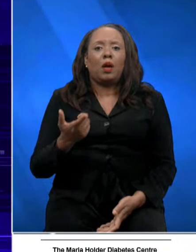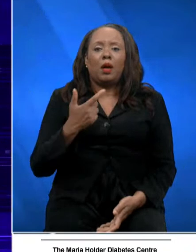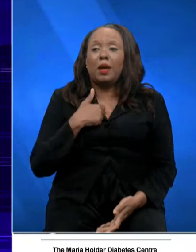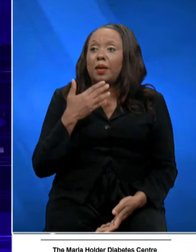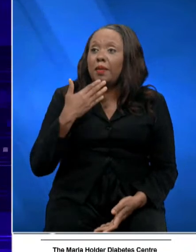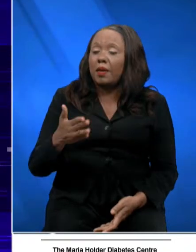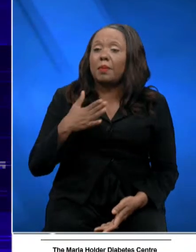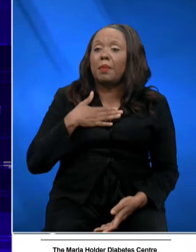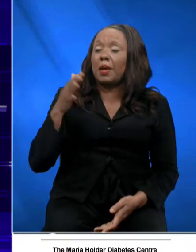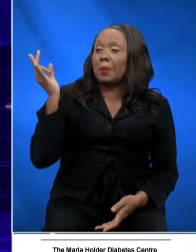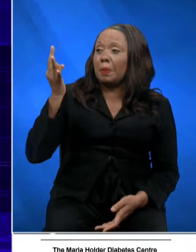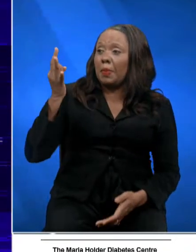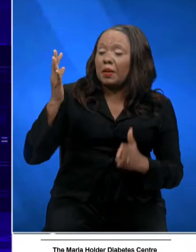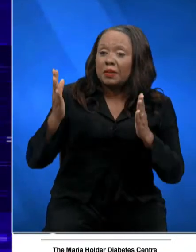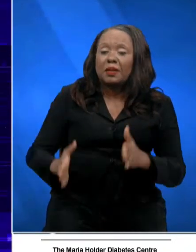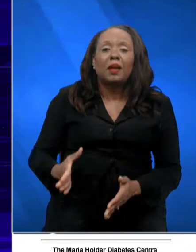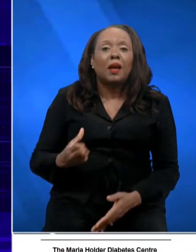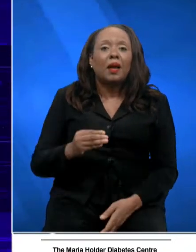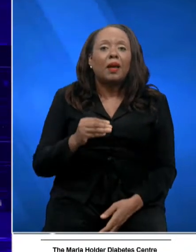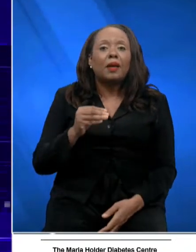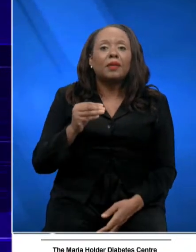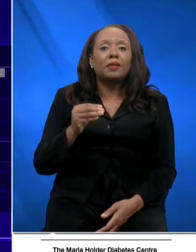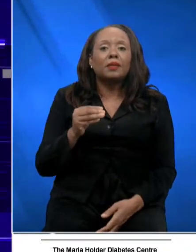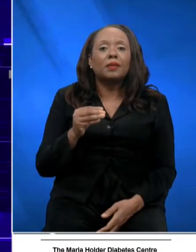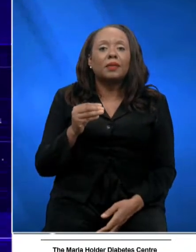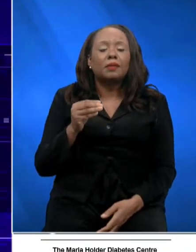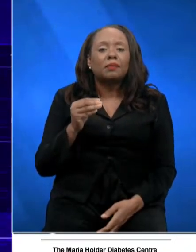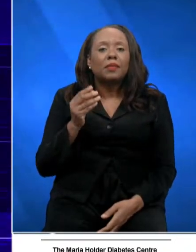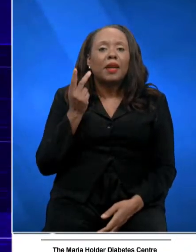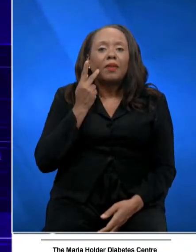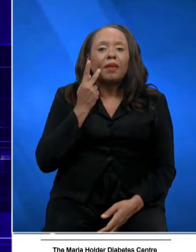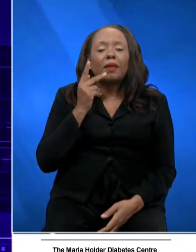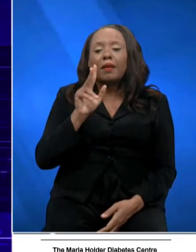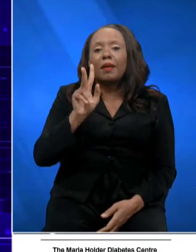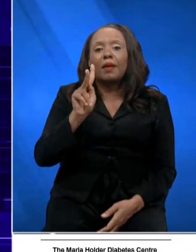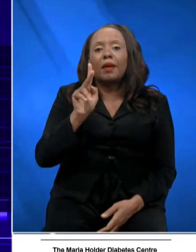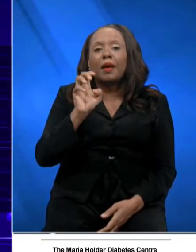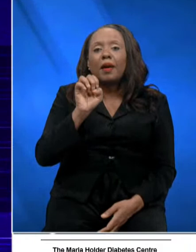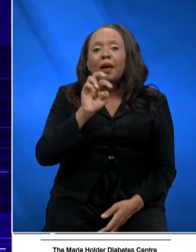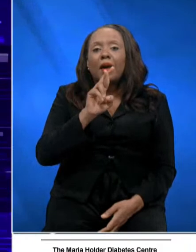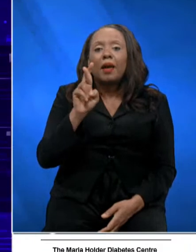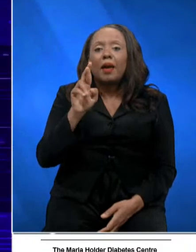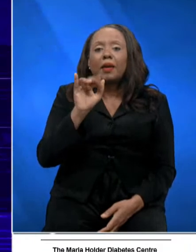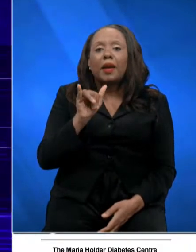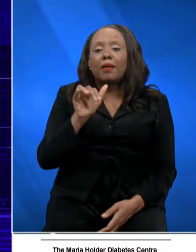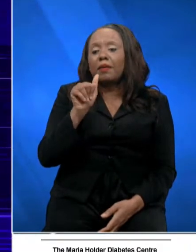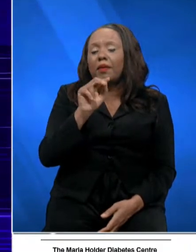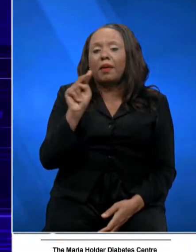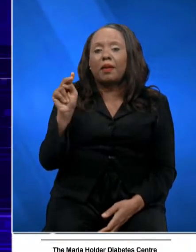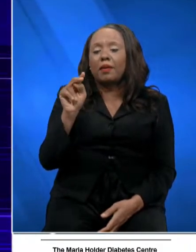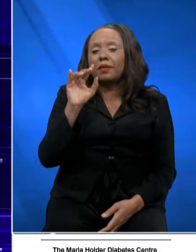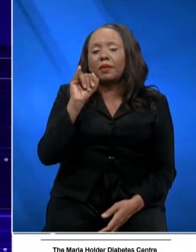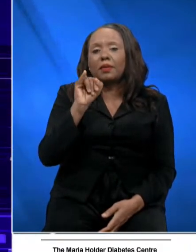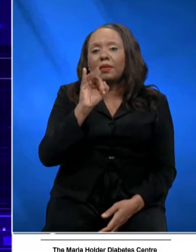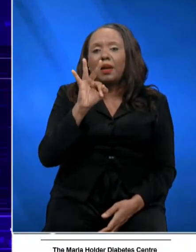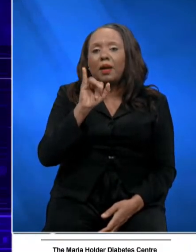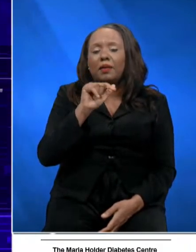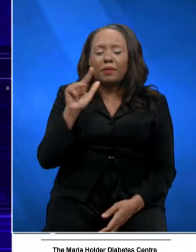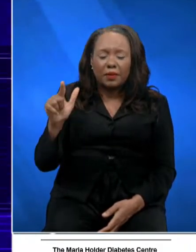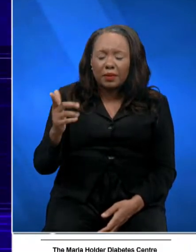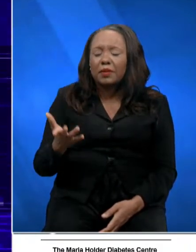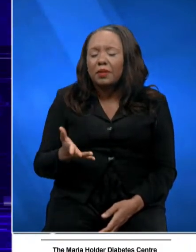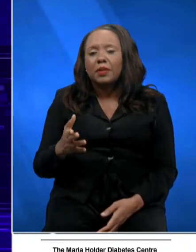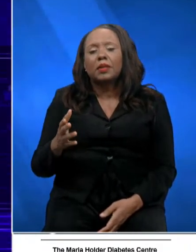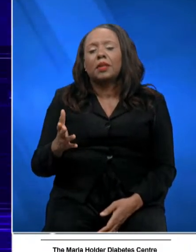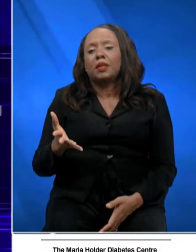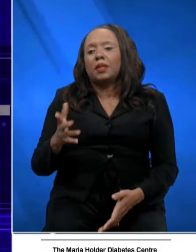and Miss Eiffel, Karen Eiffel, they coach you, they monitor you, and they brought you back. There's a